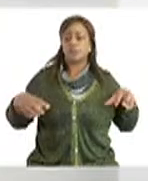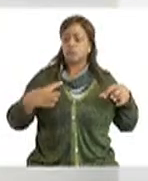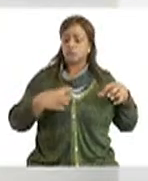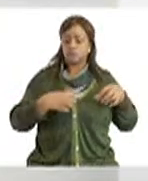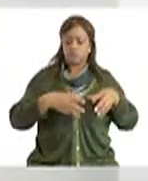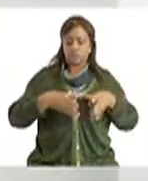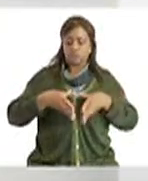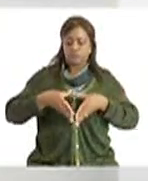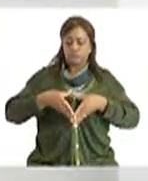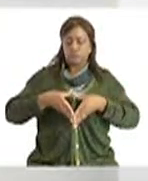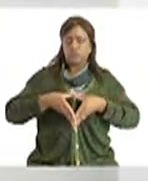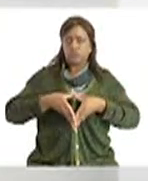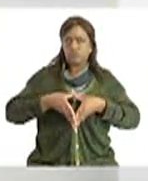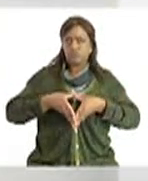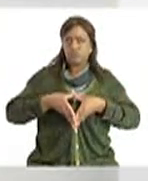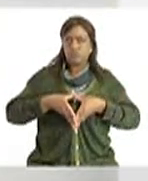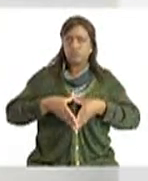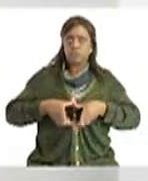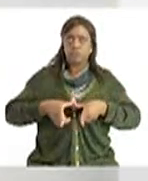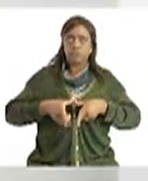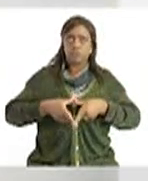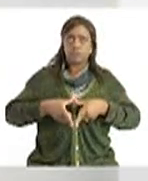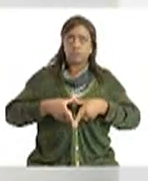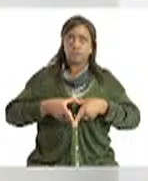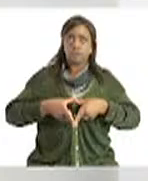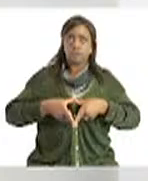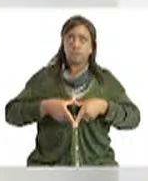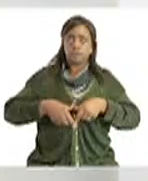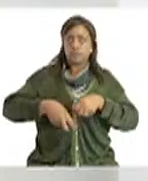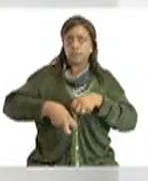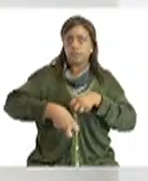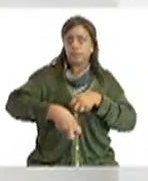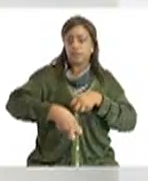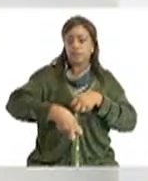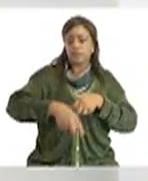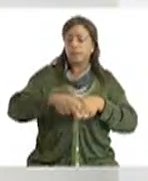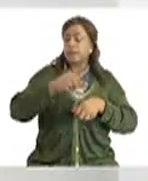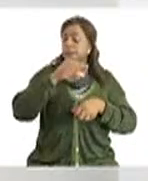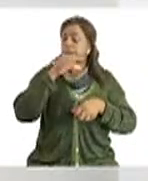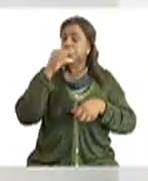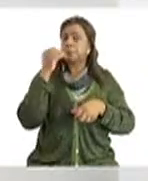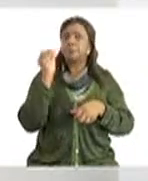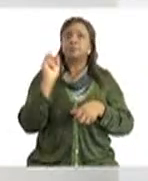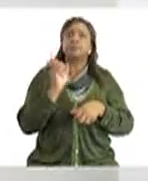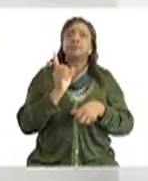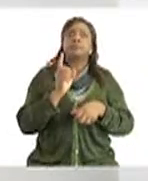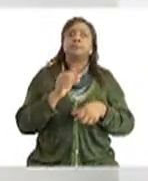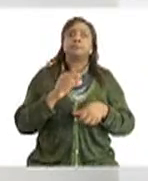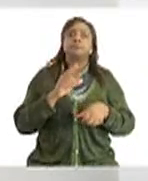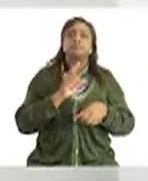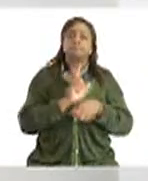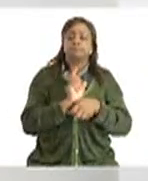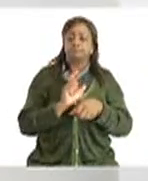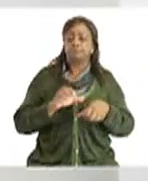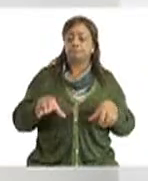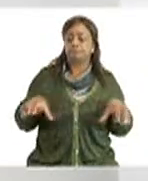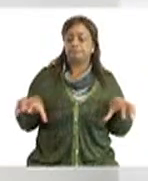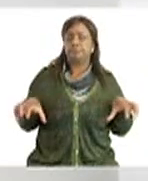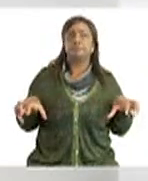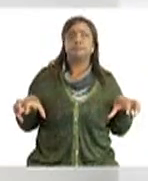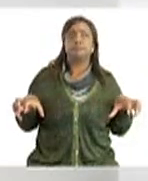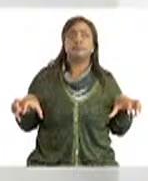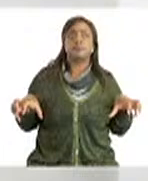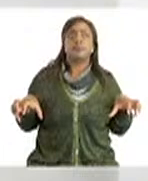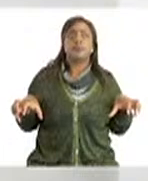afterwards, that is when we will look at the role of these structures. The first one that we have on my